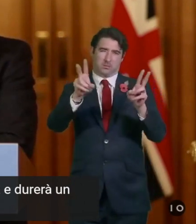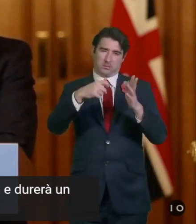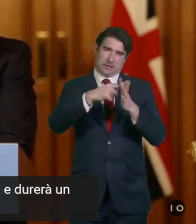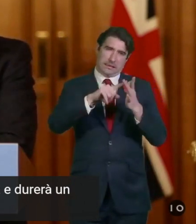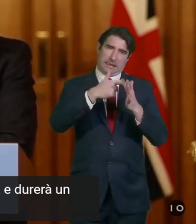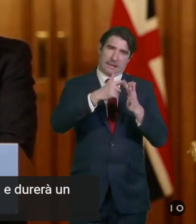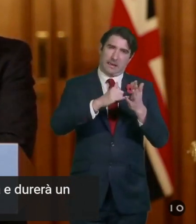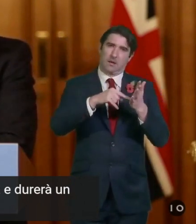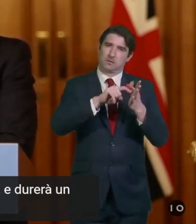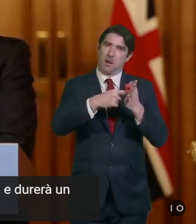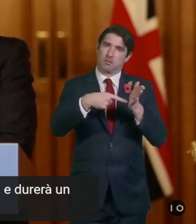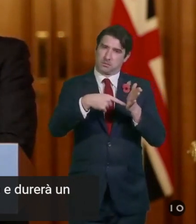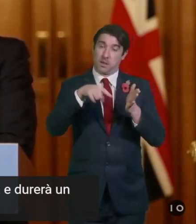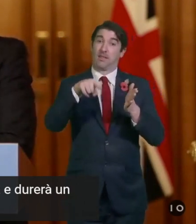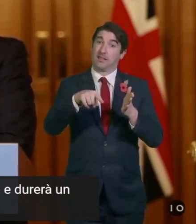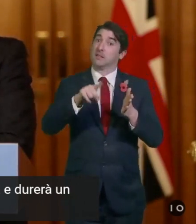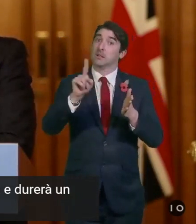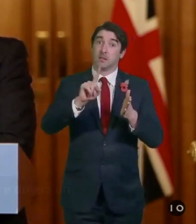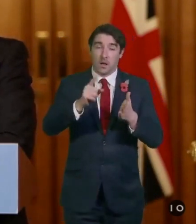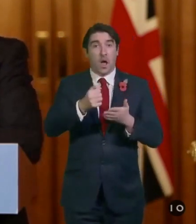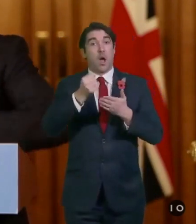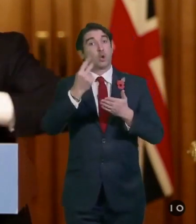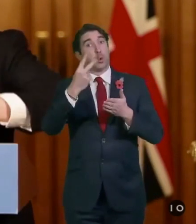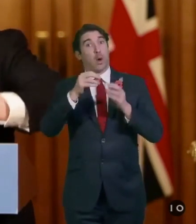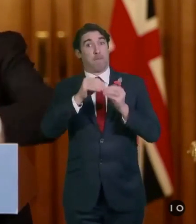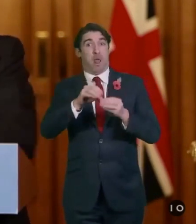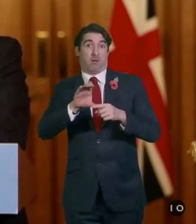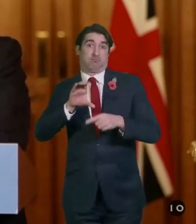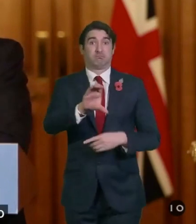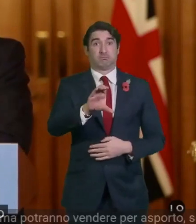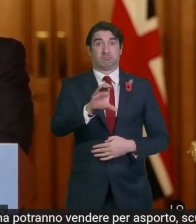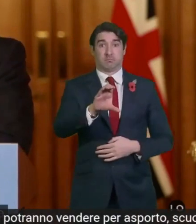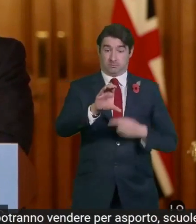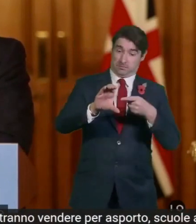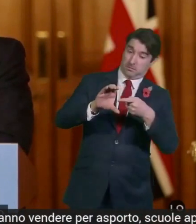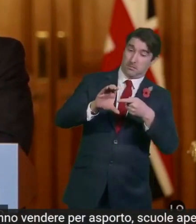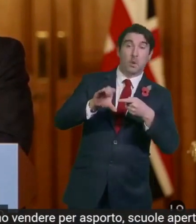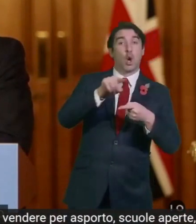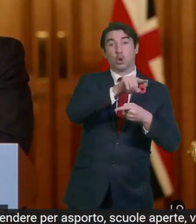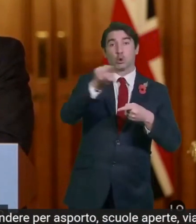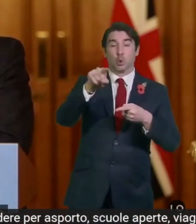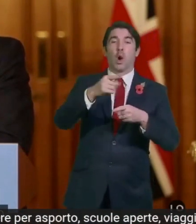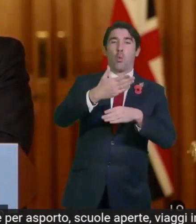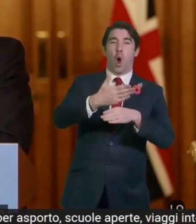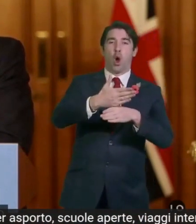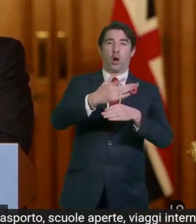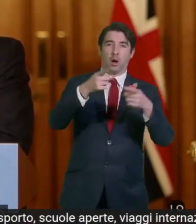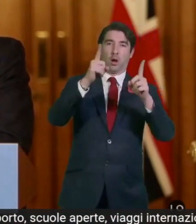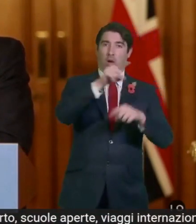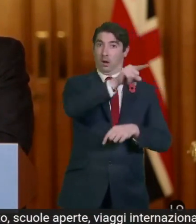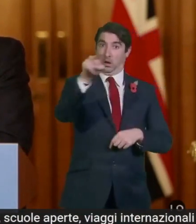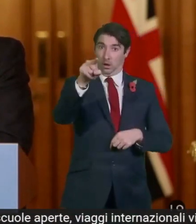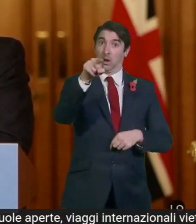employers to take them on with a contribution from government to the value of the living